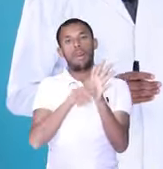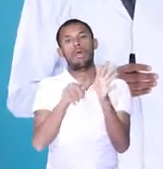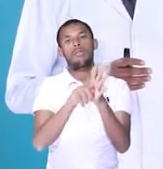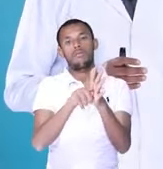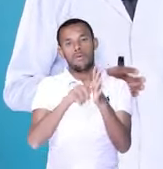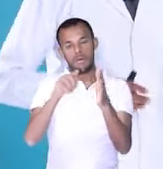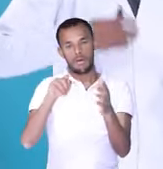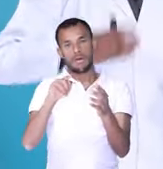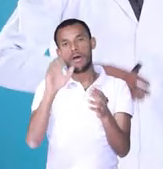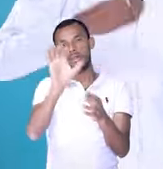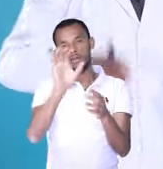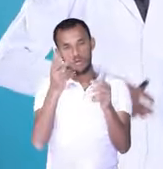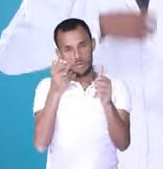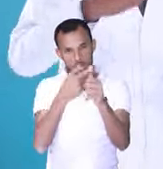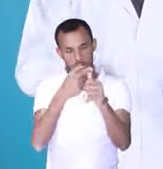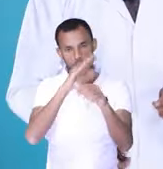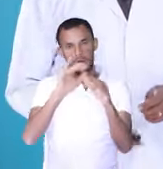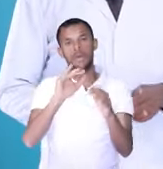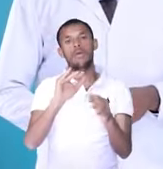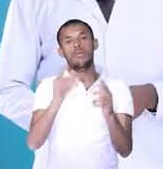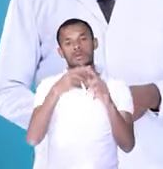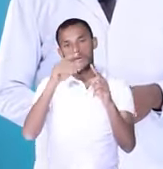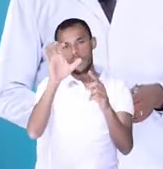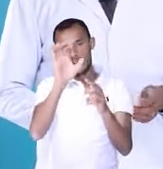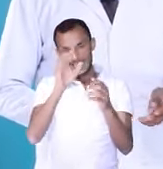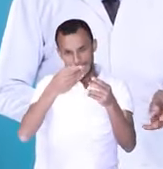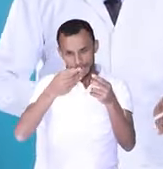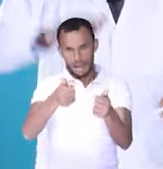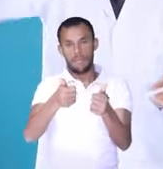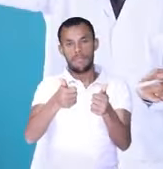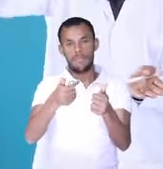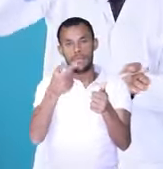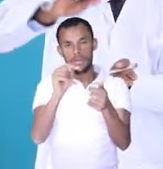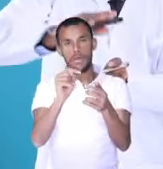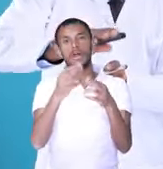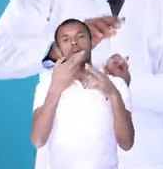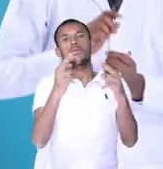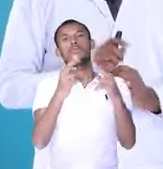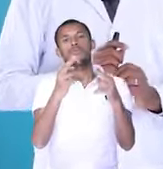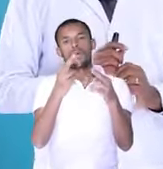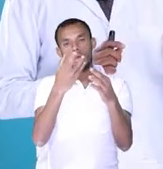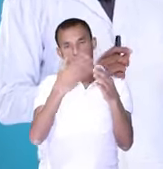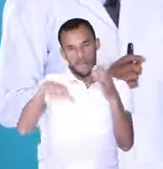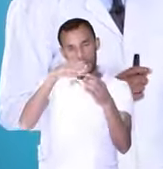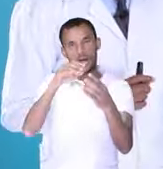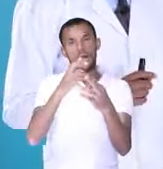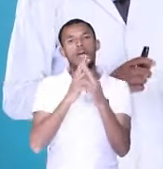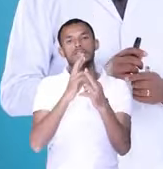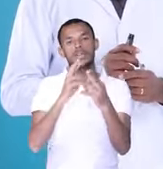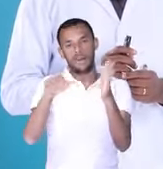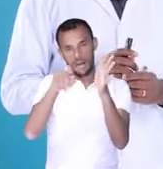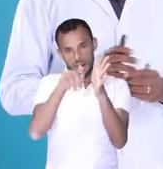Positive catalysts speed up of chemical reaction by lowering the activation energy level.